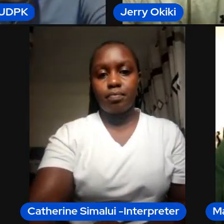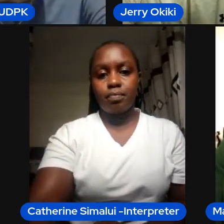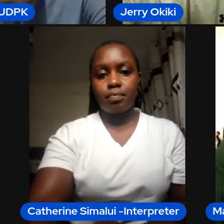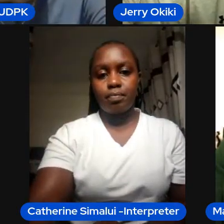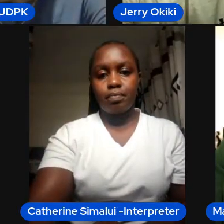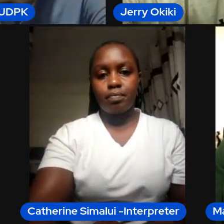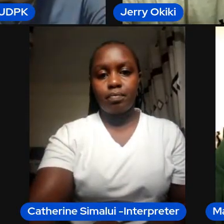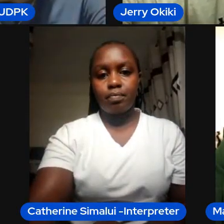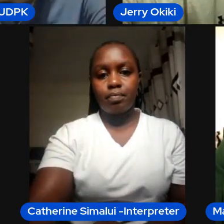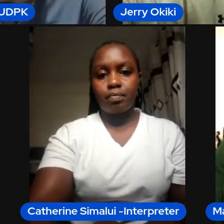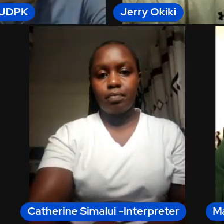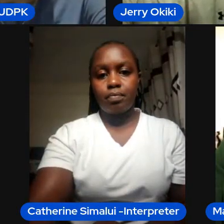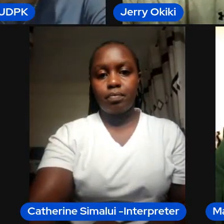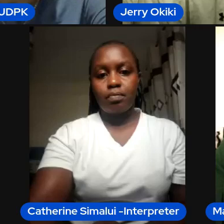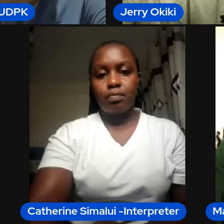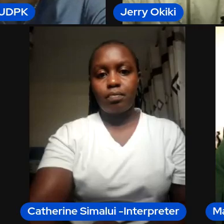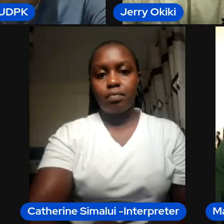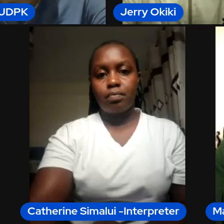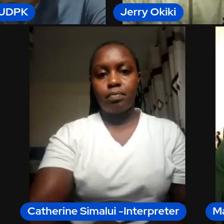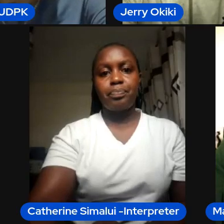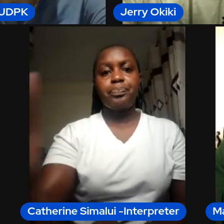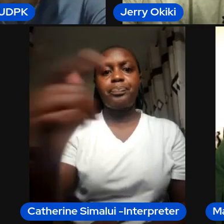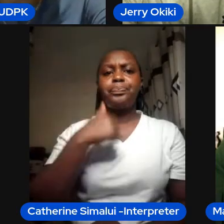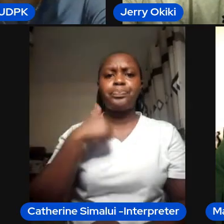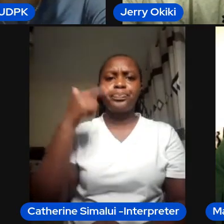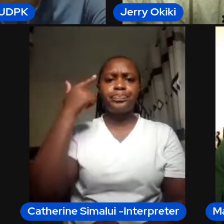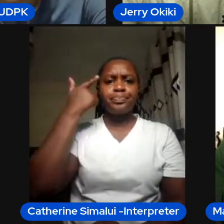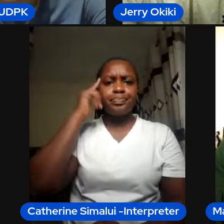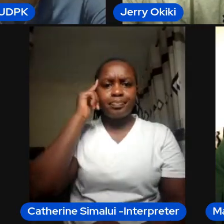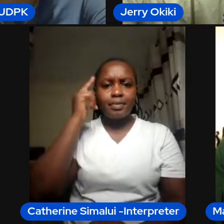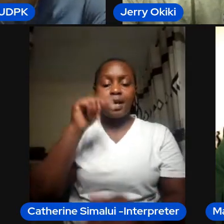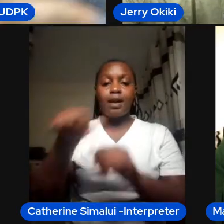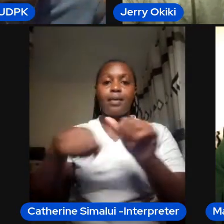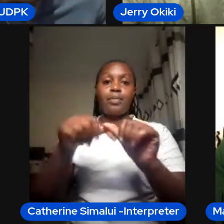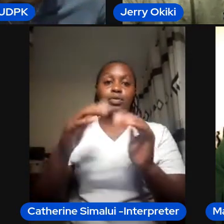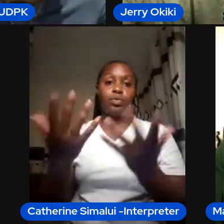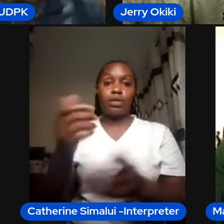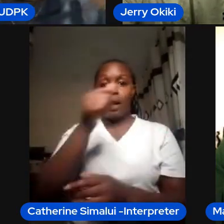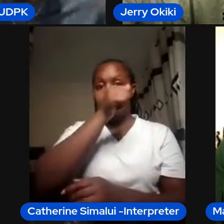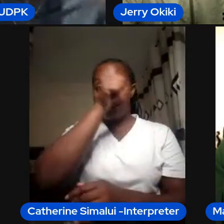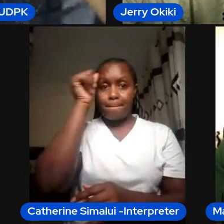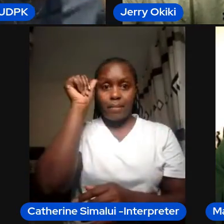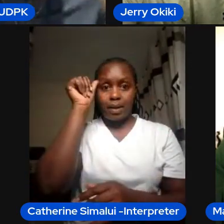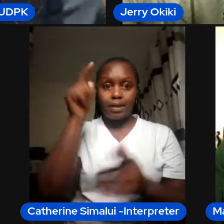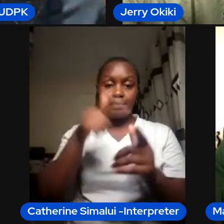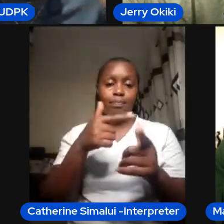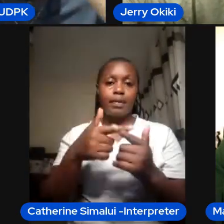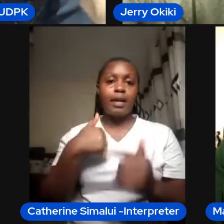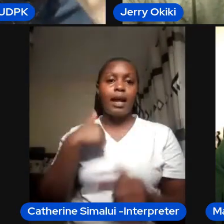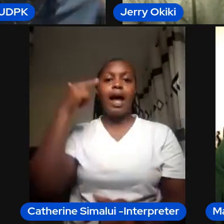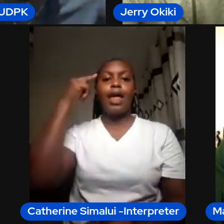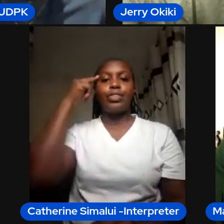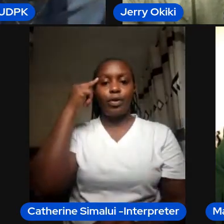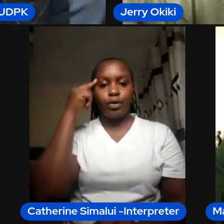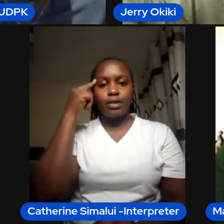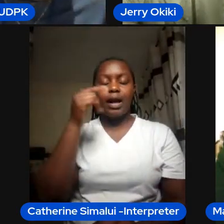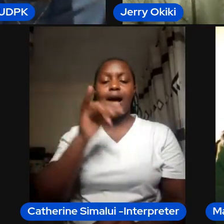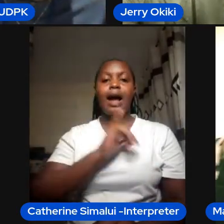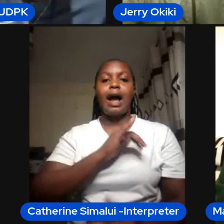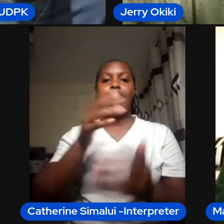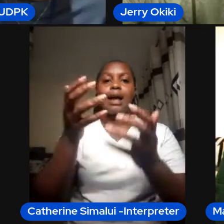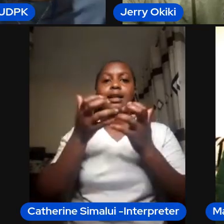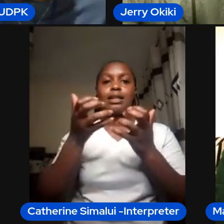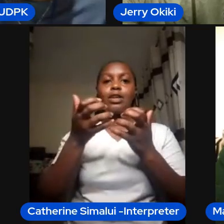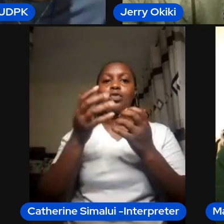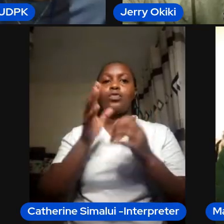Yes, I've just been thinking of branding, and I thought I need to stick to one thing. If I speak